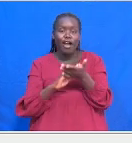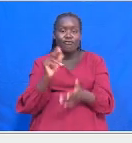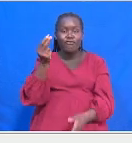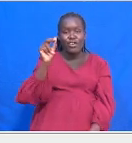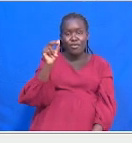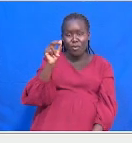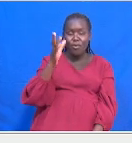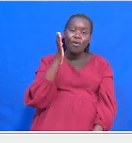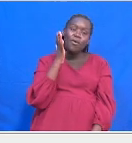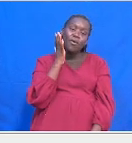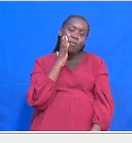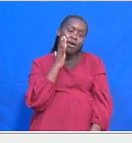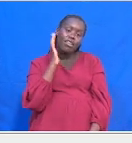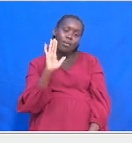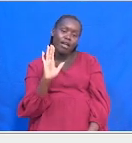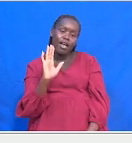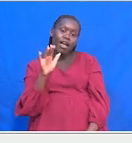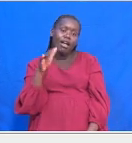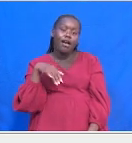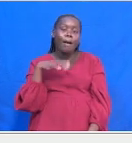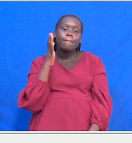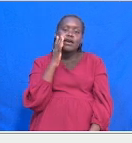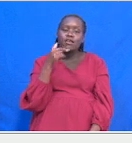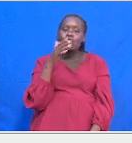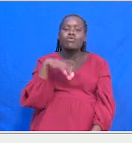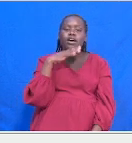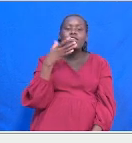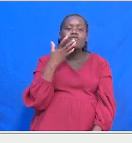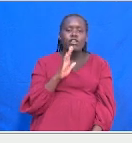mother, the late mother, Kirigo Gachagua,